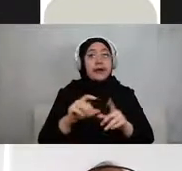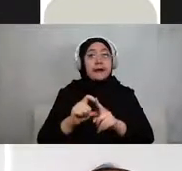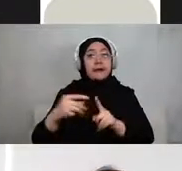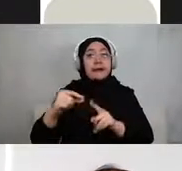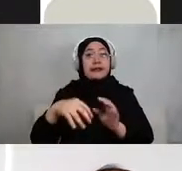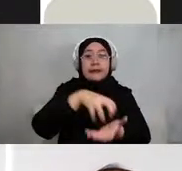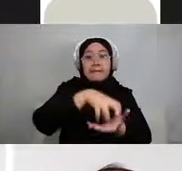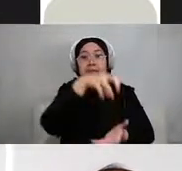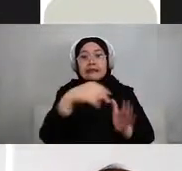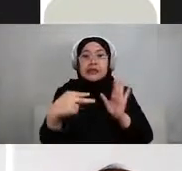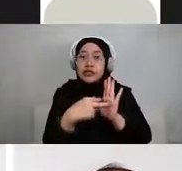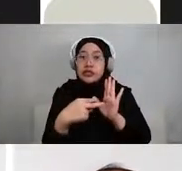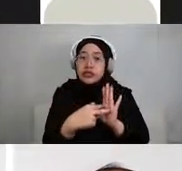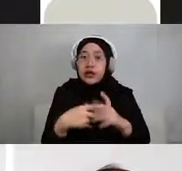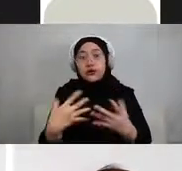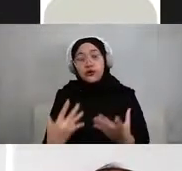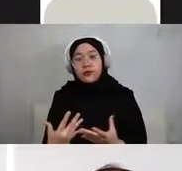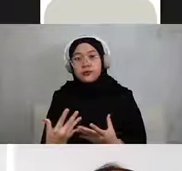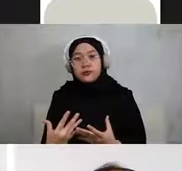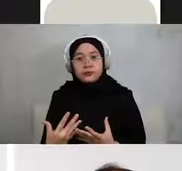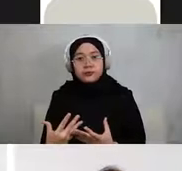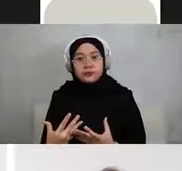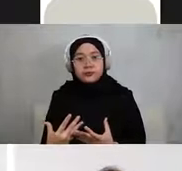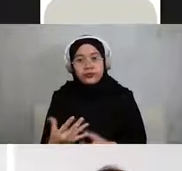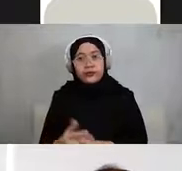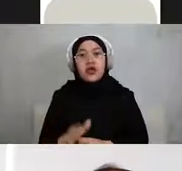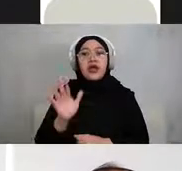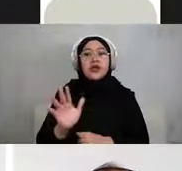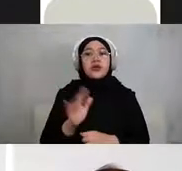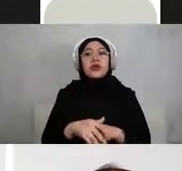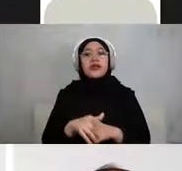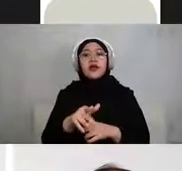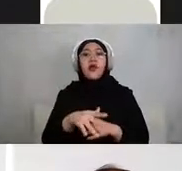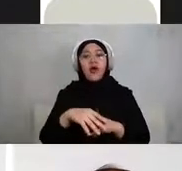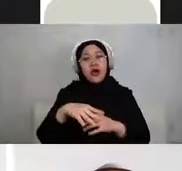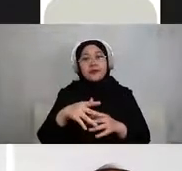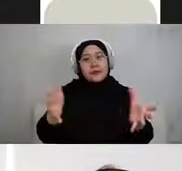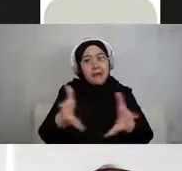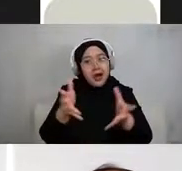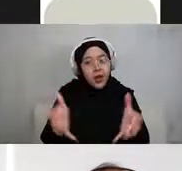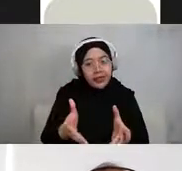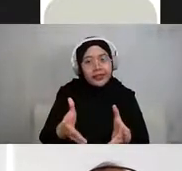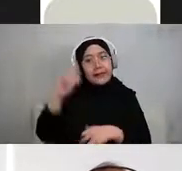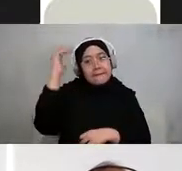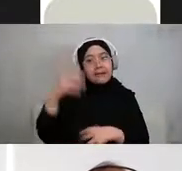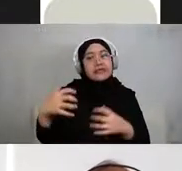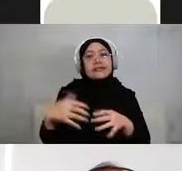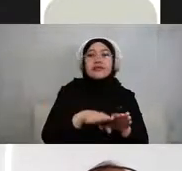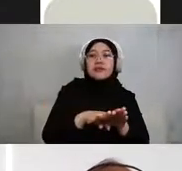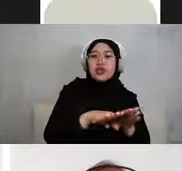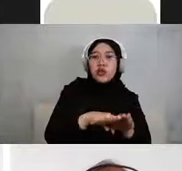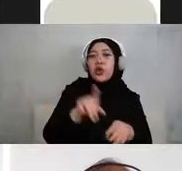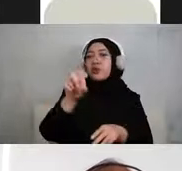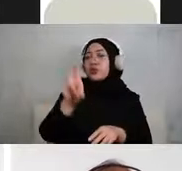where we can operate the buses accordingly. This is the one thing. And since Mr.